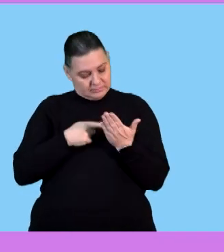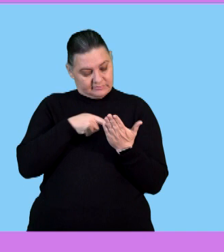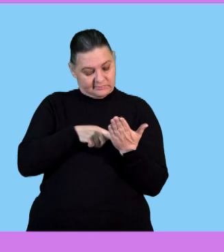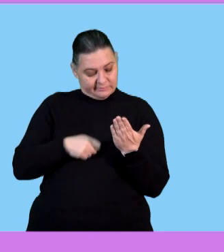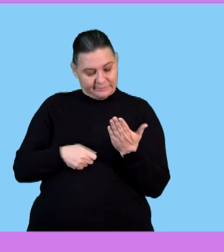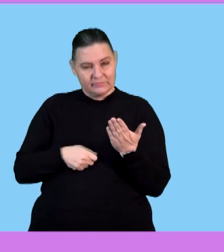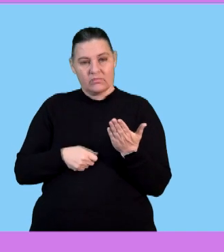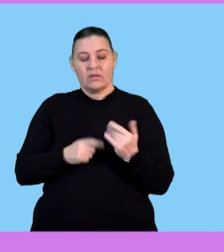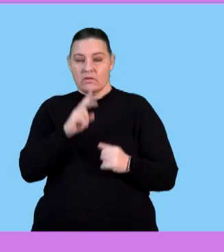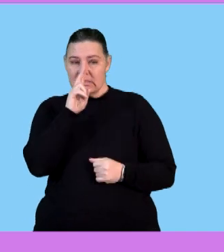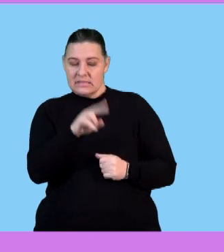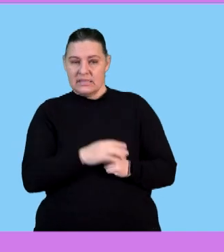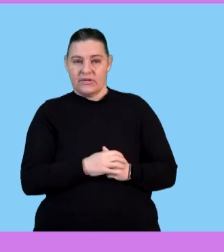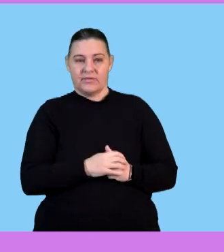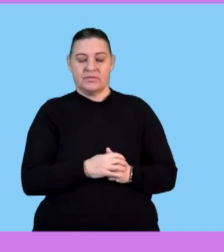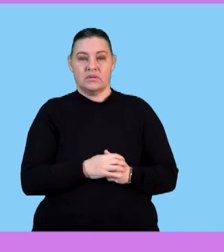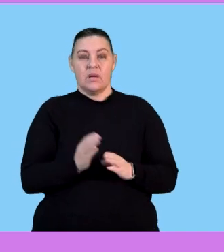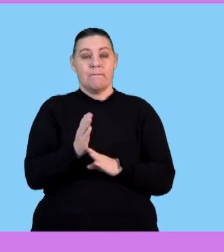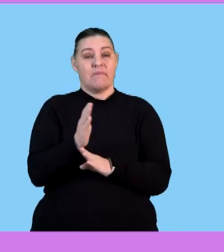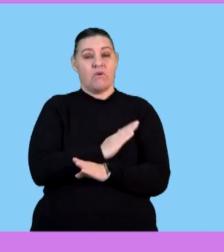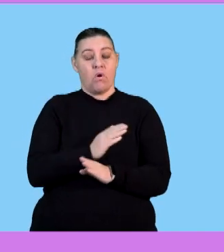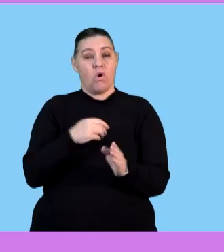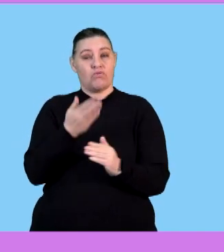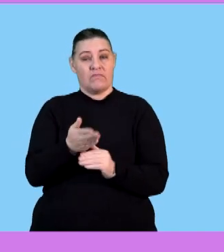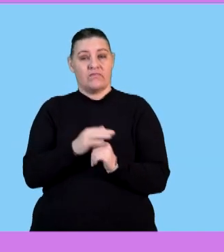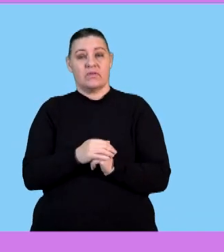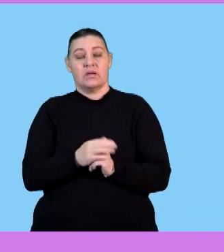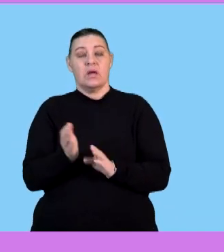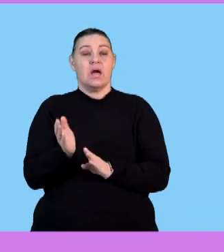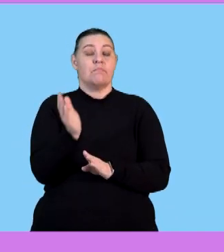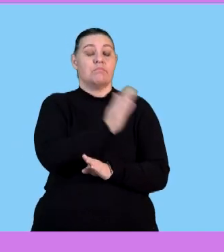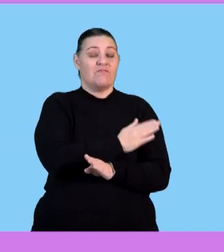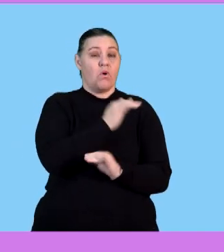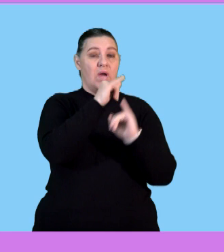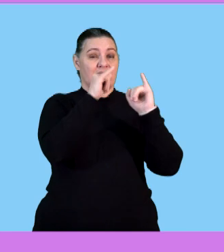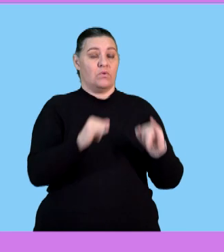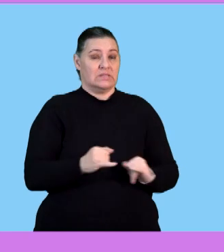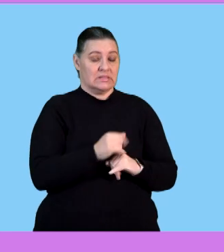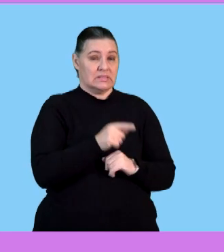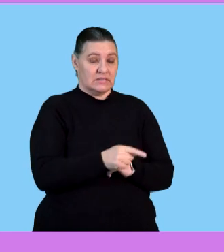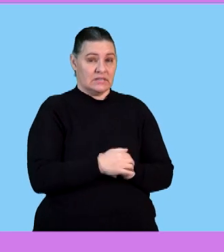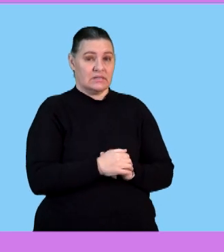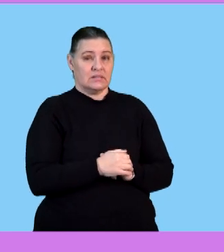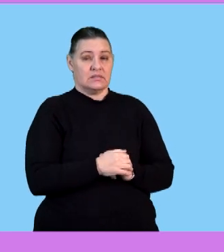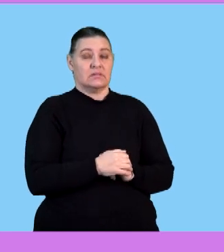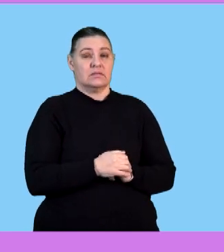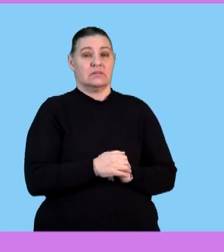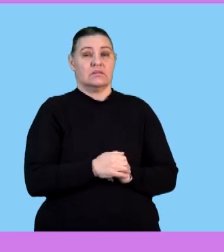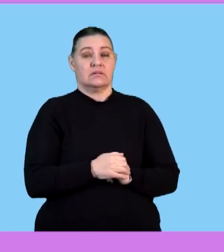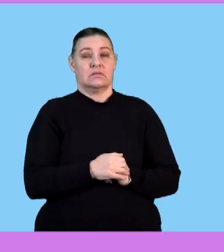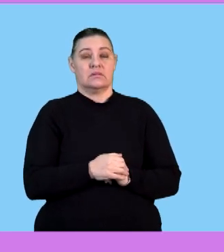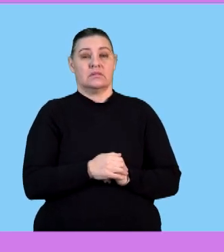at this, all right, before the bill arrived, the amount from the previous invoice right here, it is,